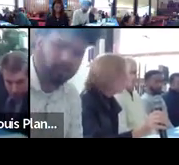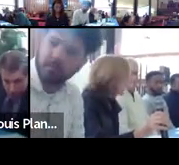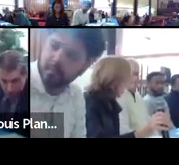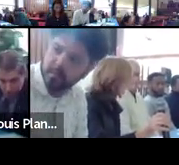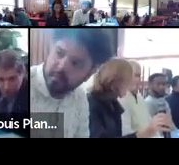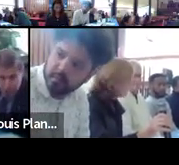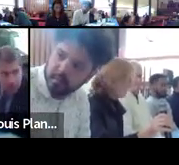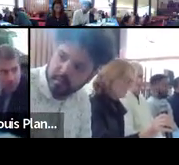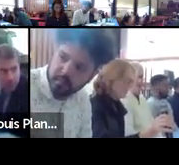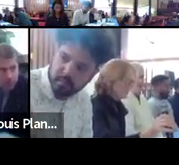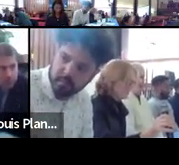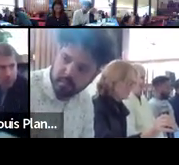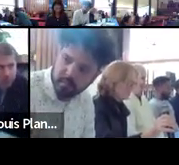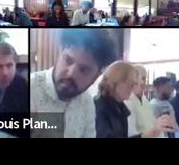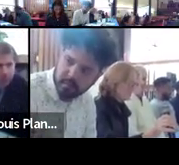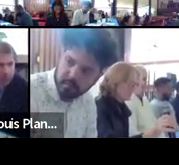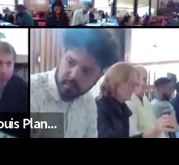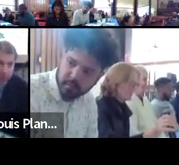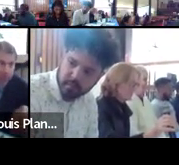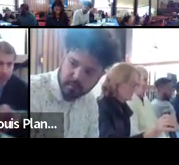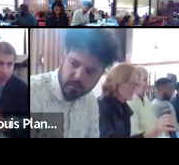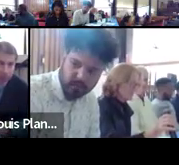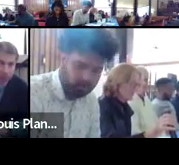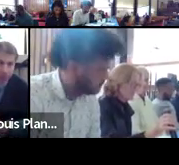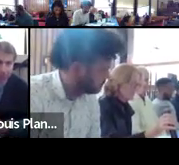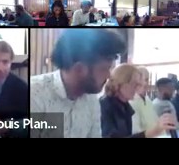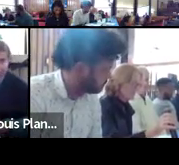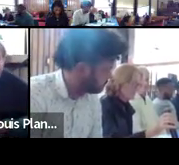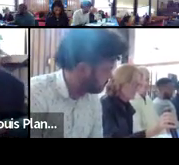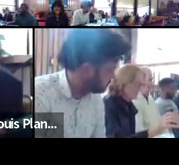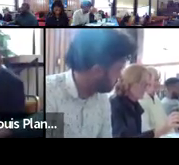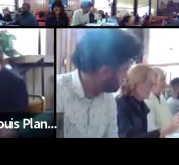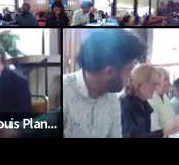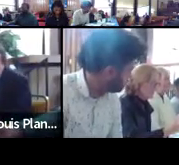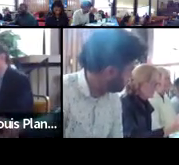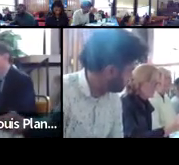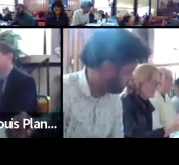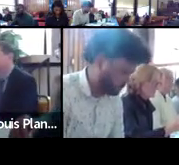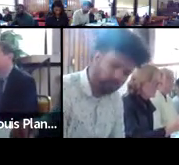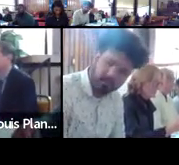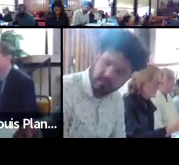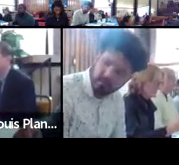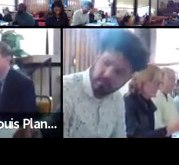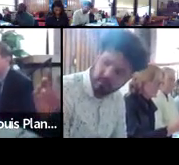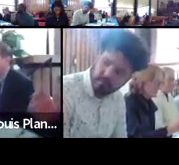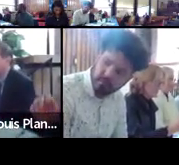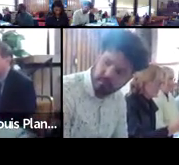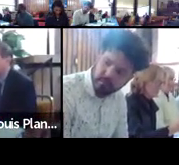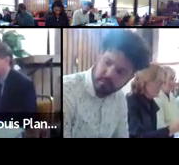Aye. Commissioner Hubman. Aye. Commissioner Hayden. Aye. Commissioner Miller. Aye. Commissioner